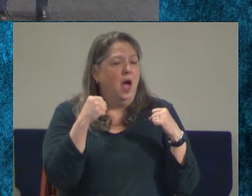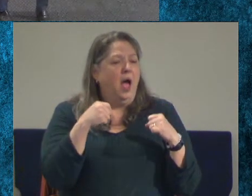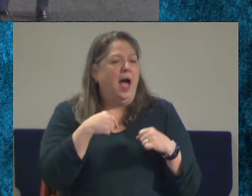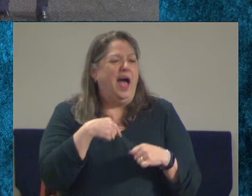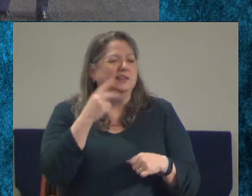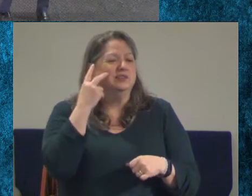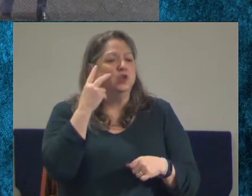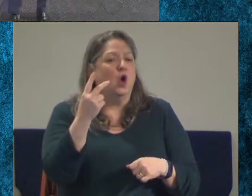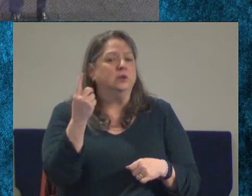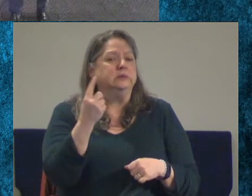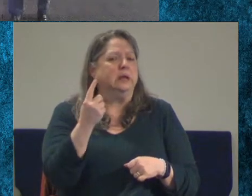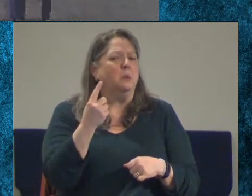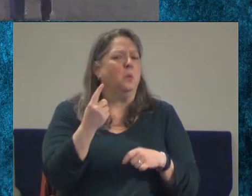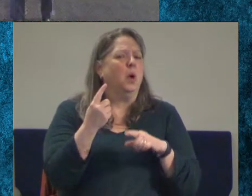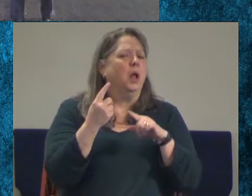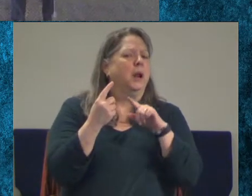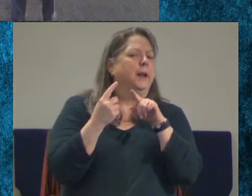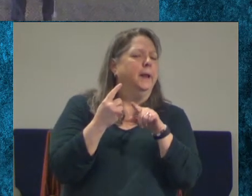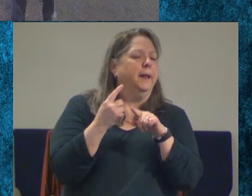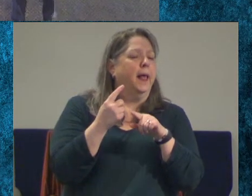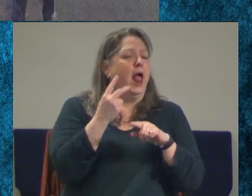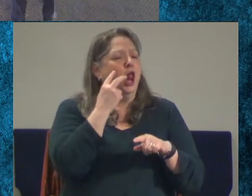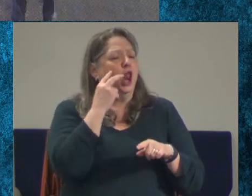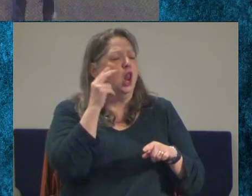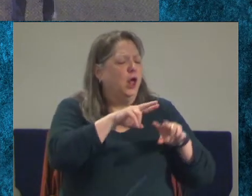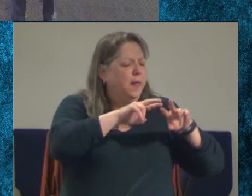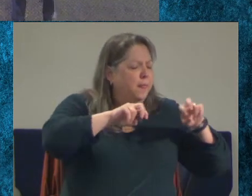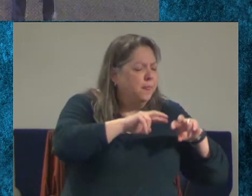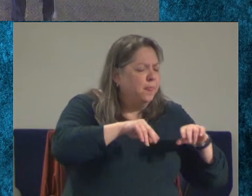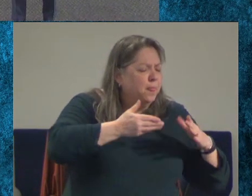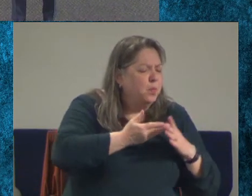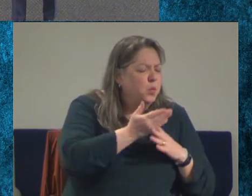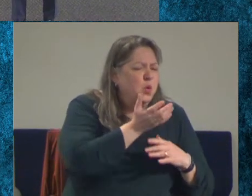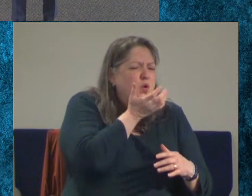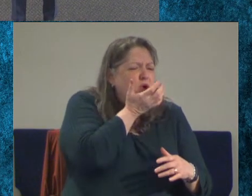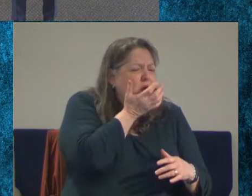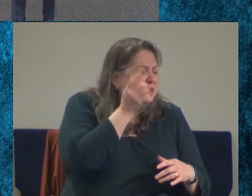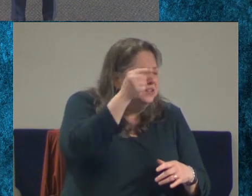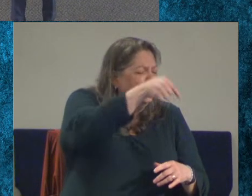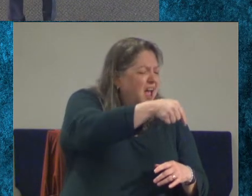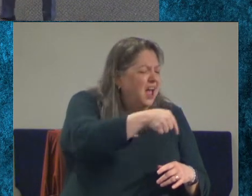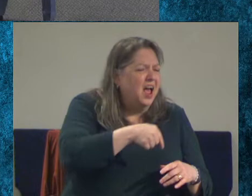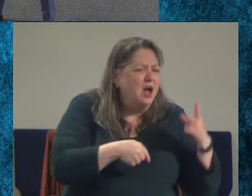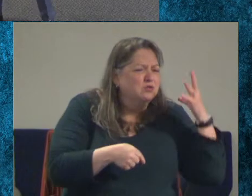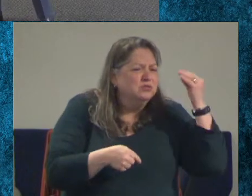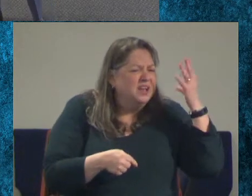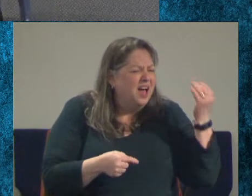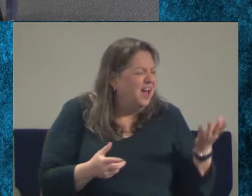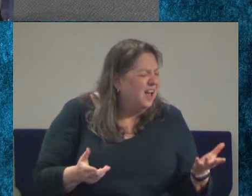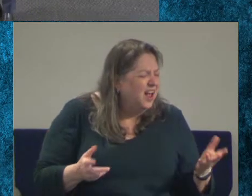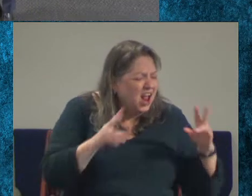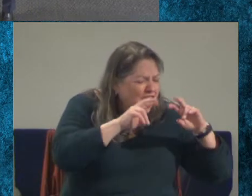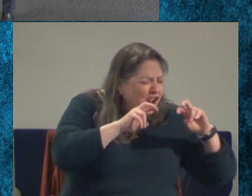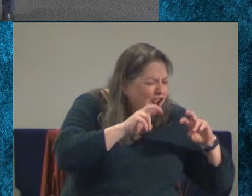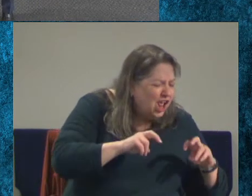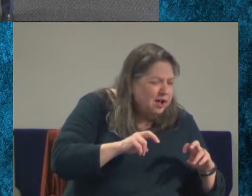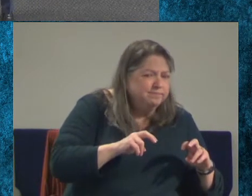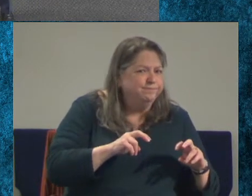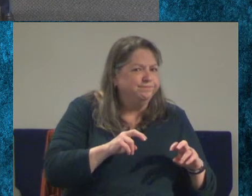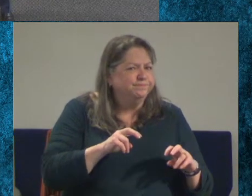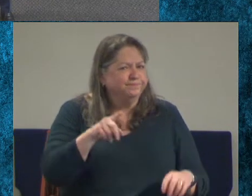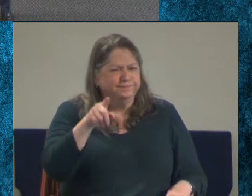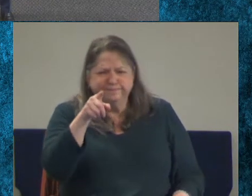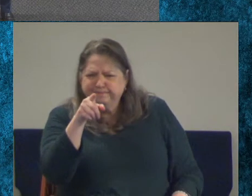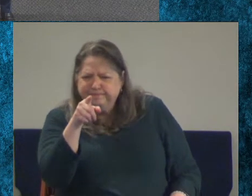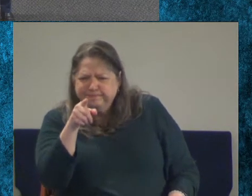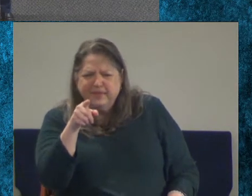out there this morning, but I won't mention any names. I was a little nervous, you know, a little feeling nervous and scared there. Who was that and who was... But